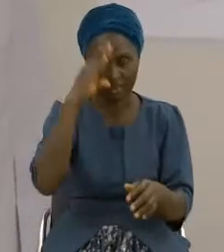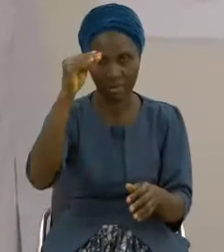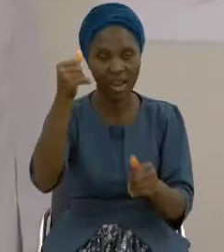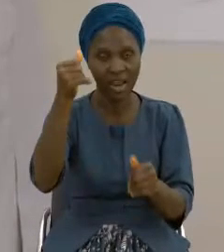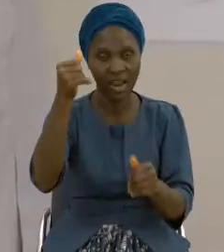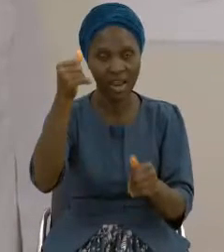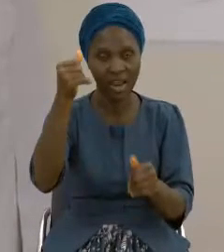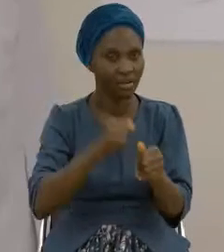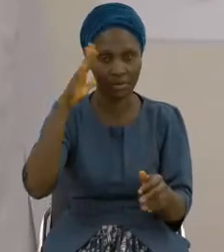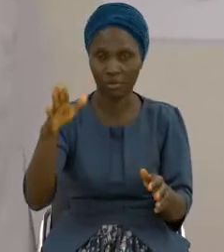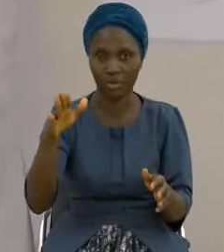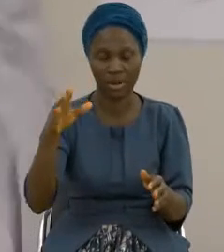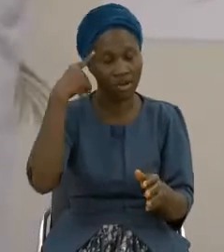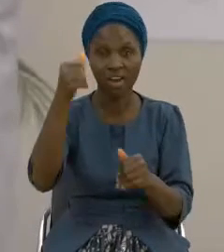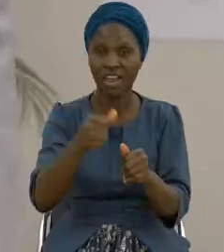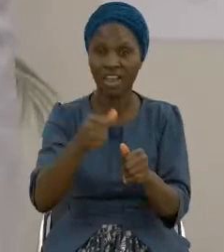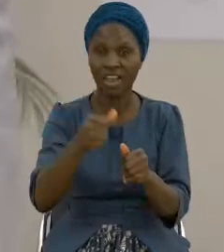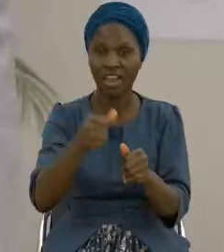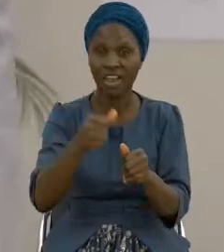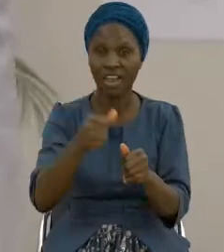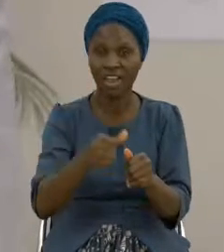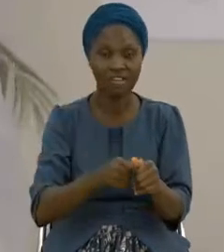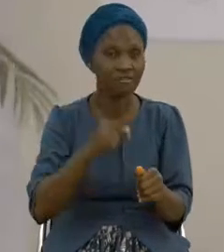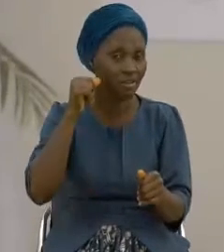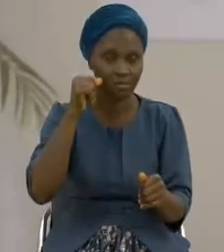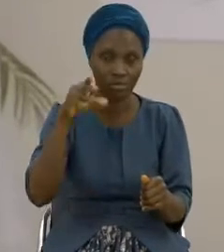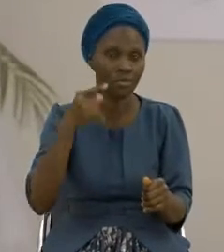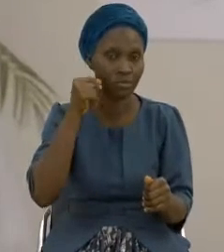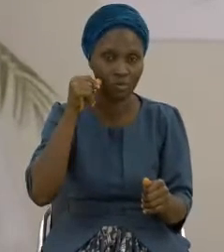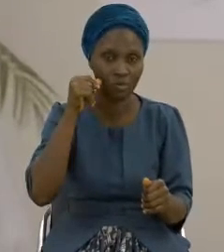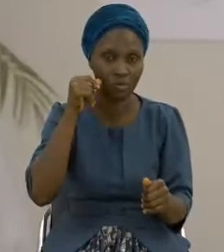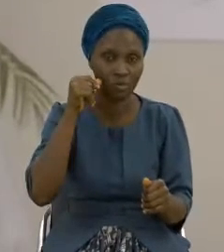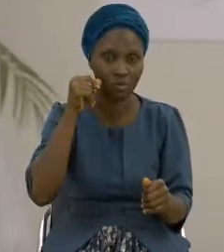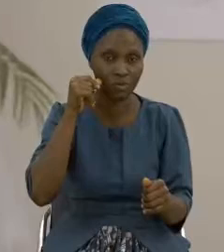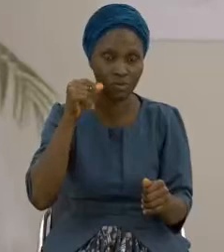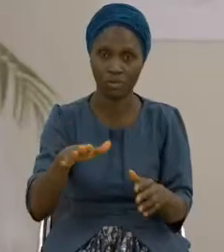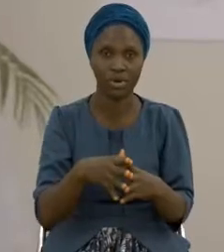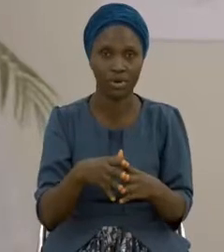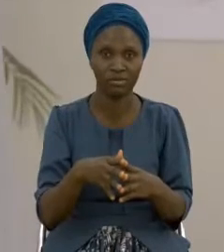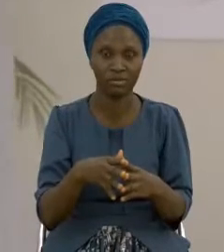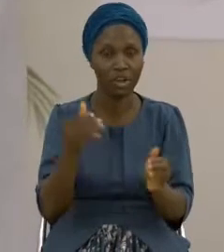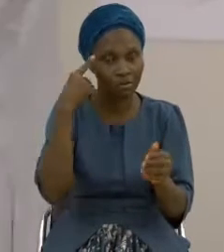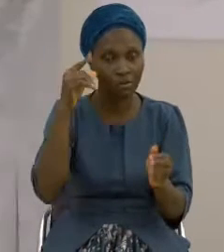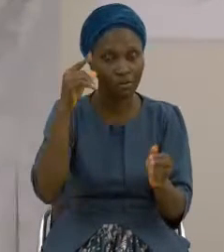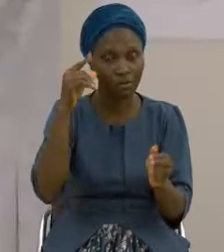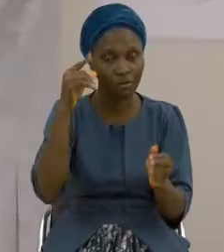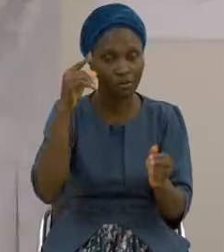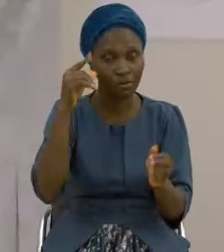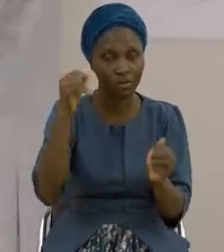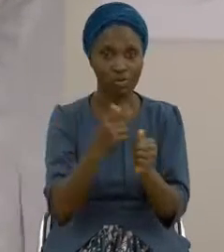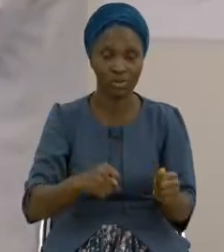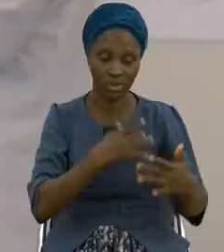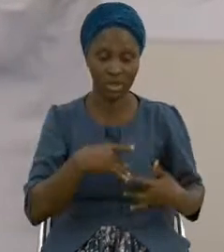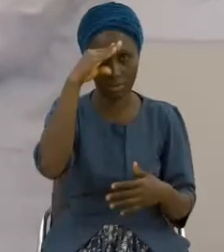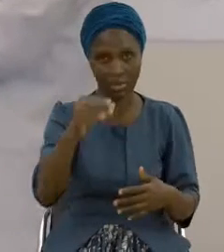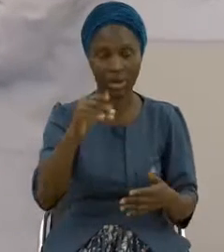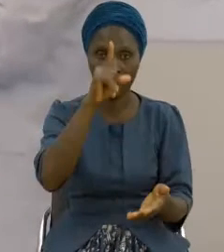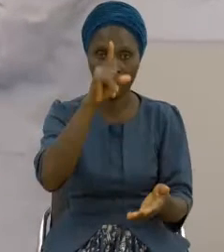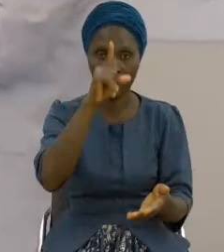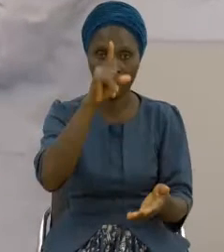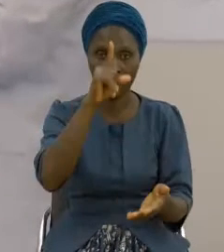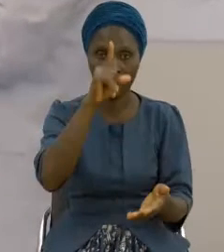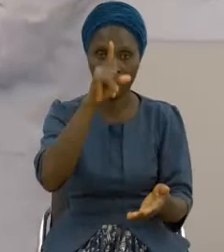human. For with the heart man believeth unto righteousness,